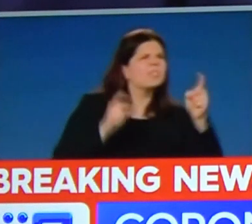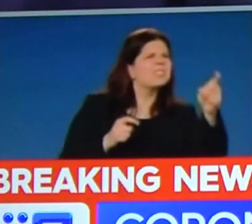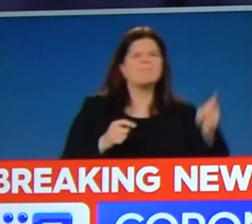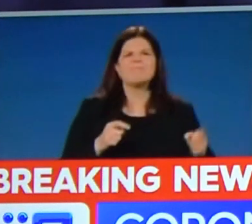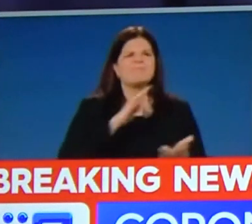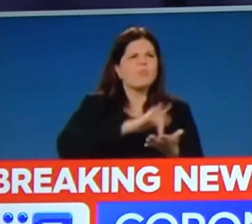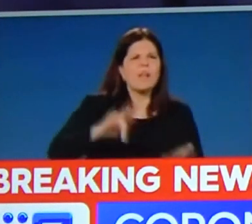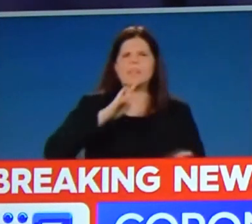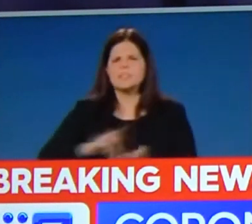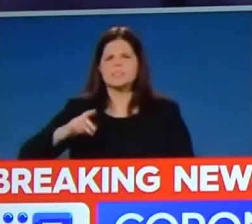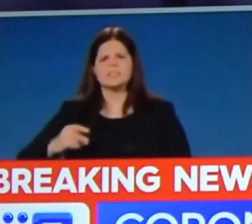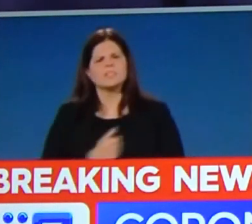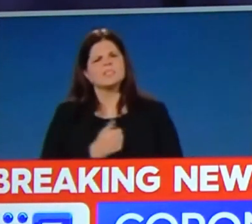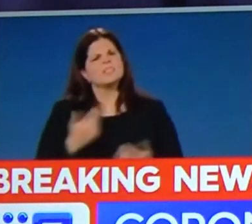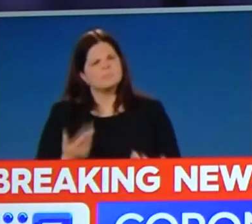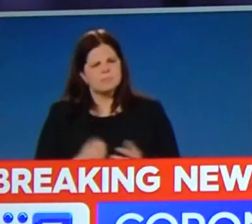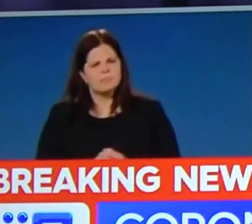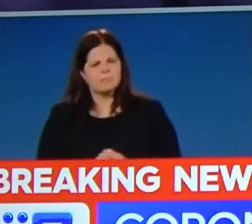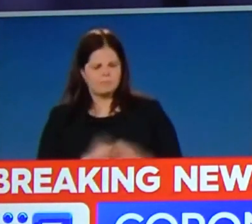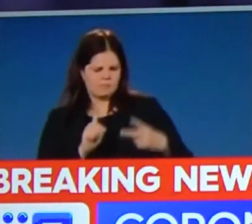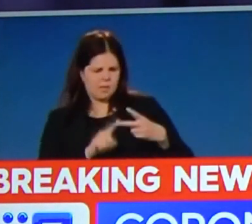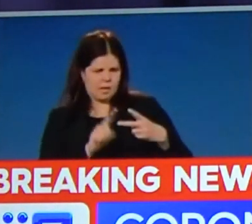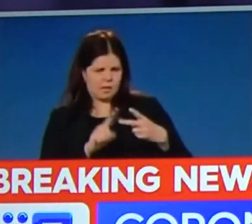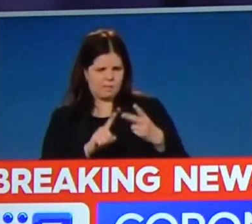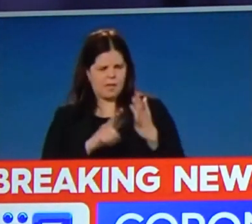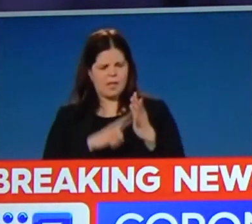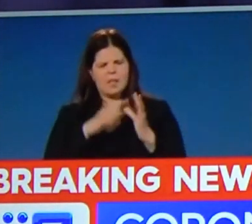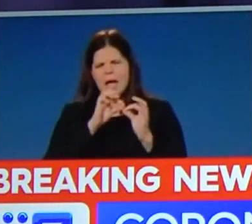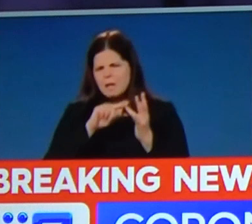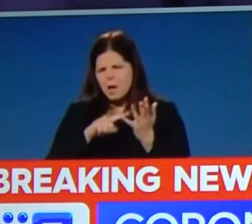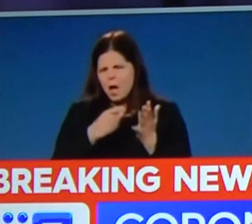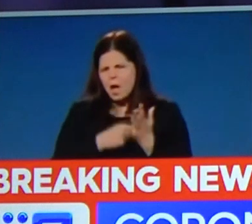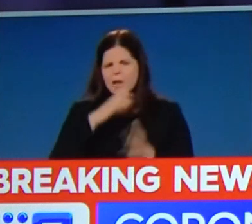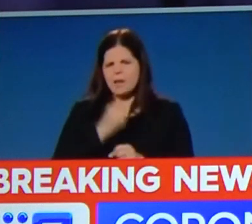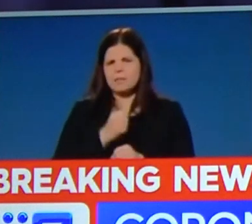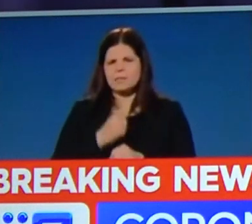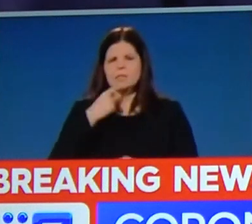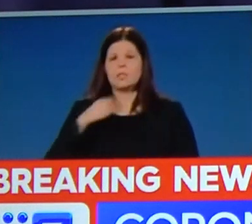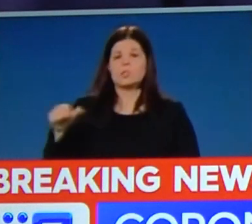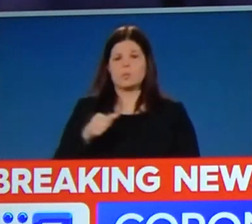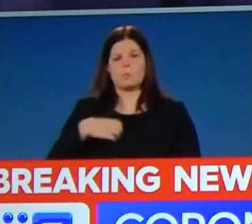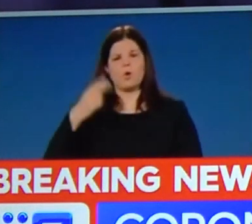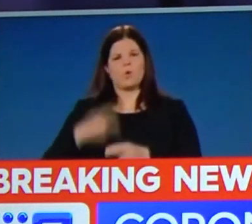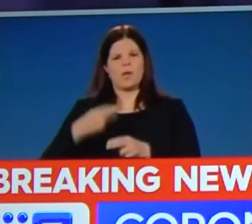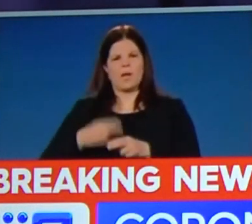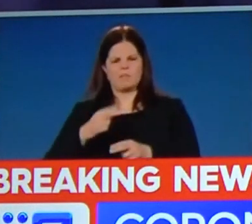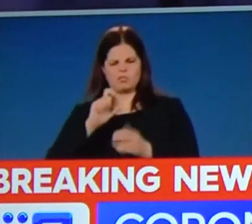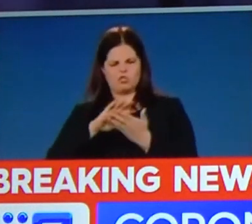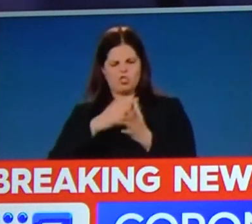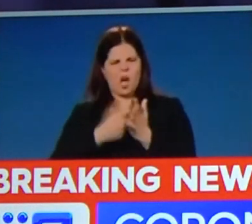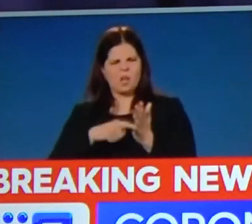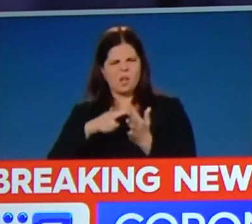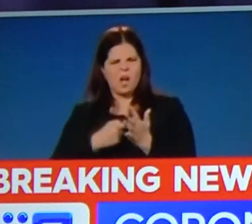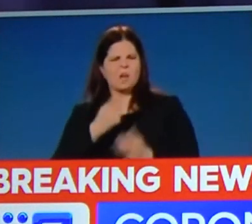are overseas, Labor says that the government should have acted more quickly to get charter flights in place. It's now too late. I don't believe the